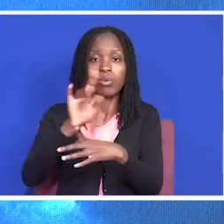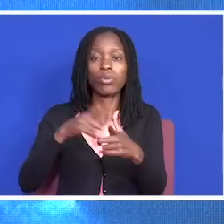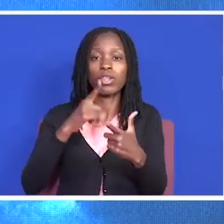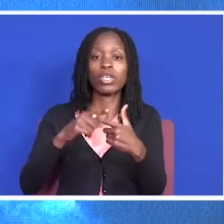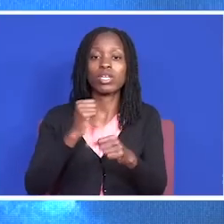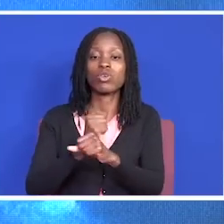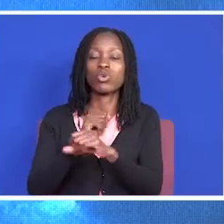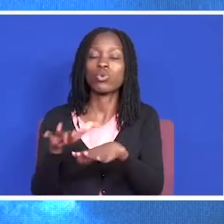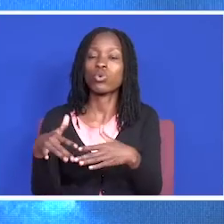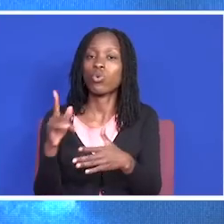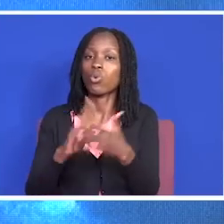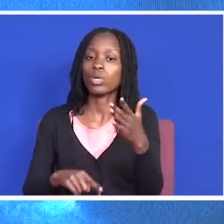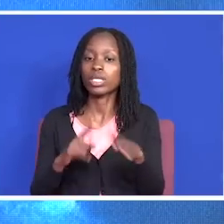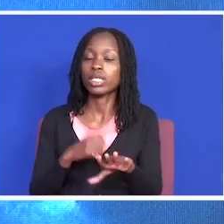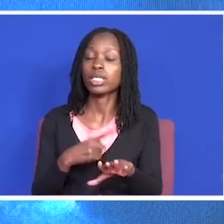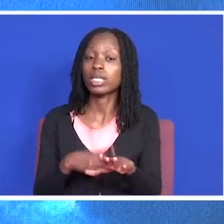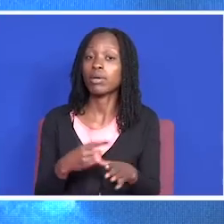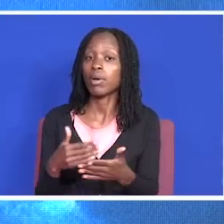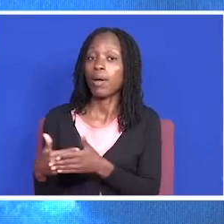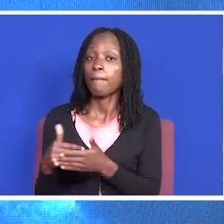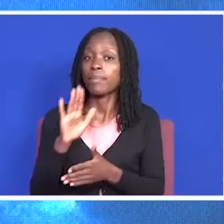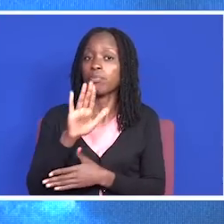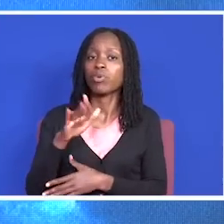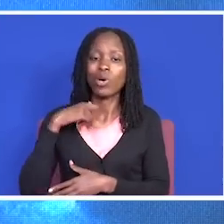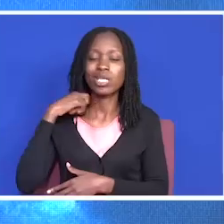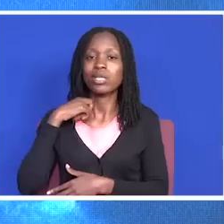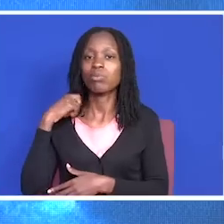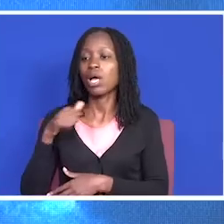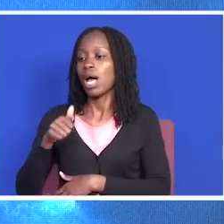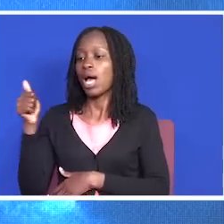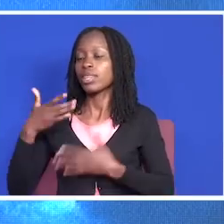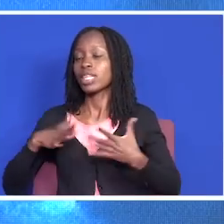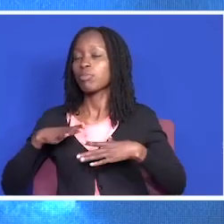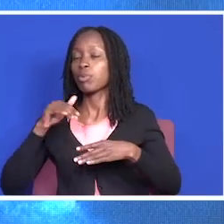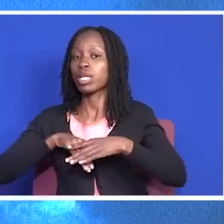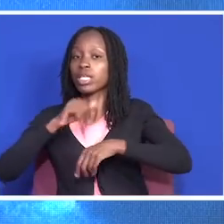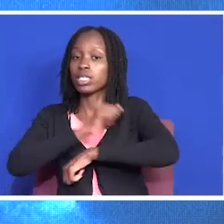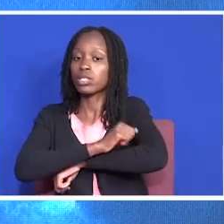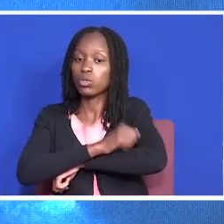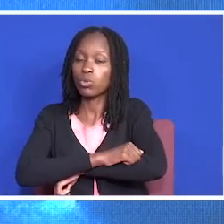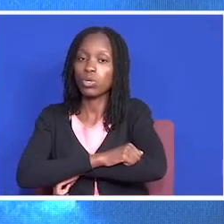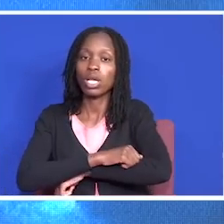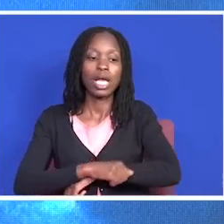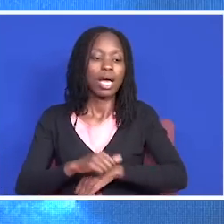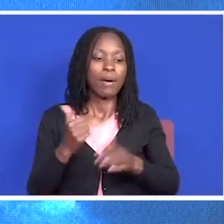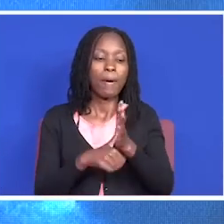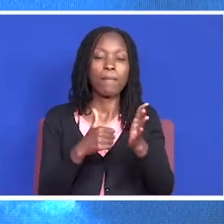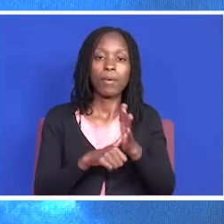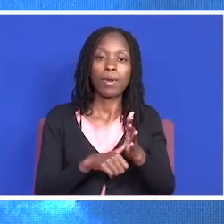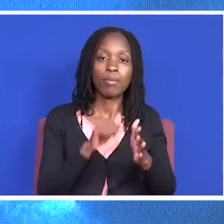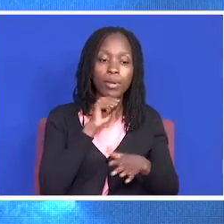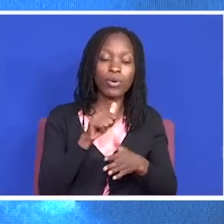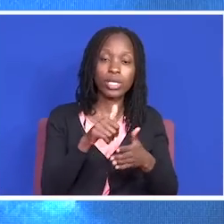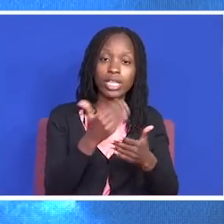react? When your baby is a bully in school, it's a failure not of the baby, but of the